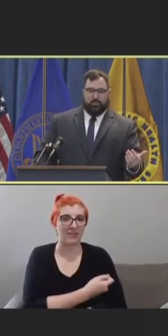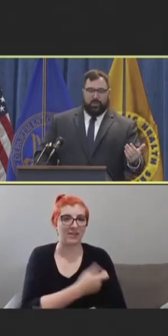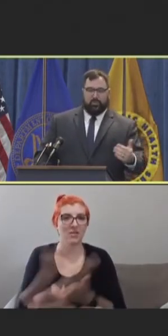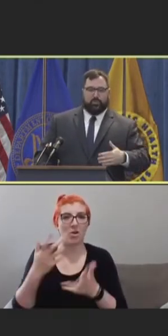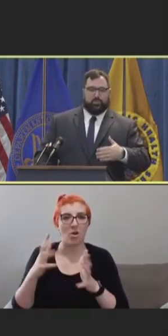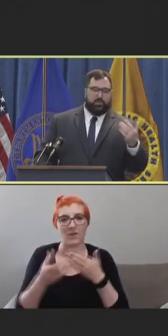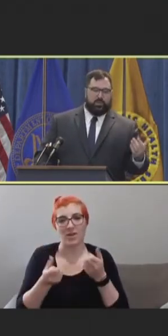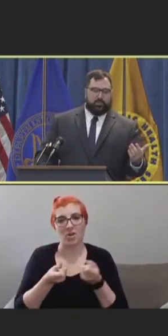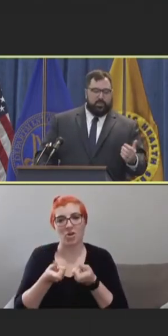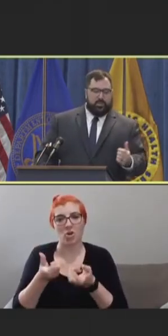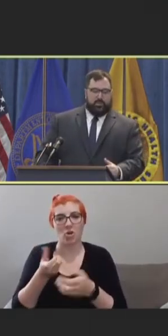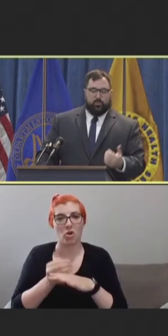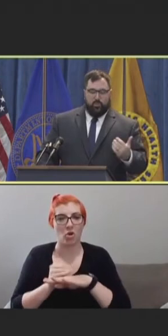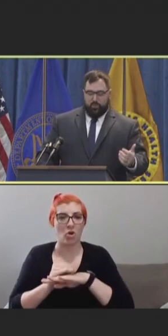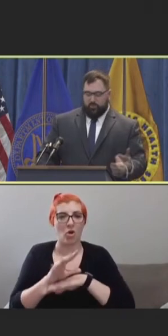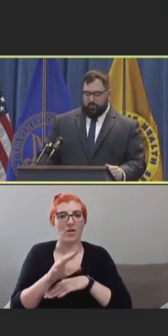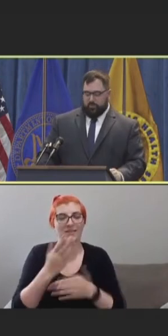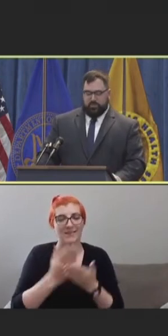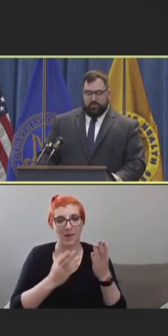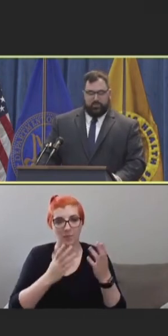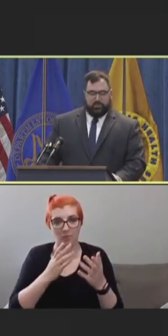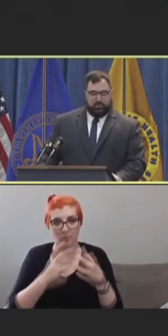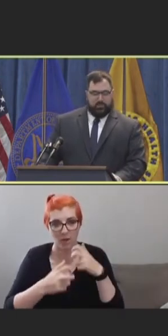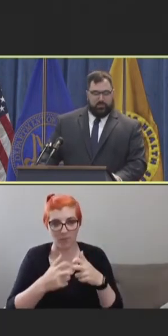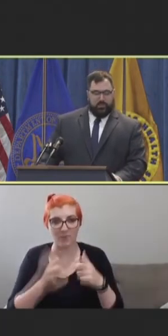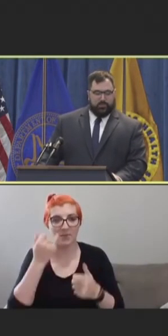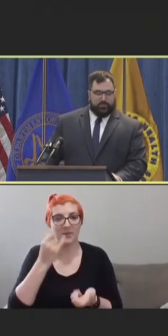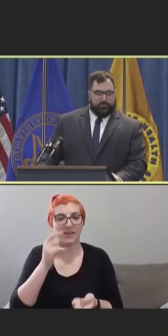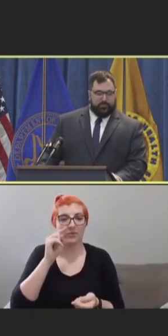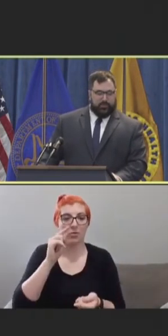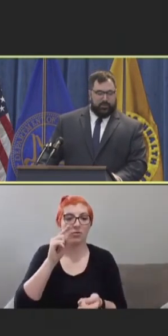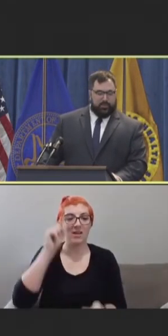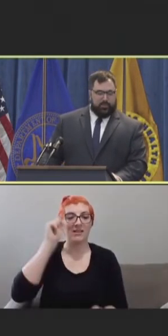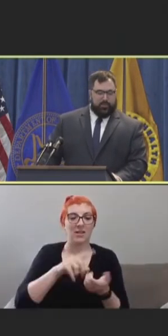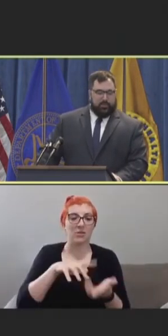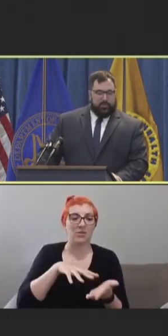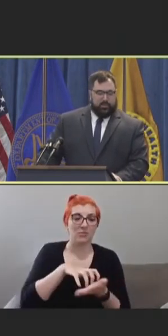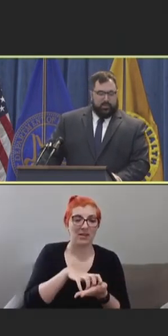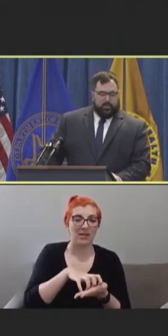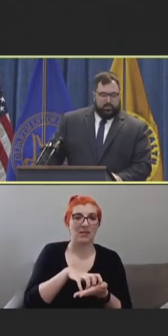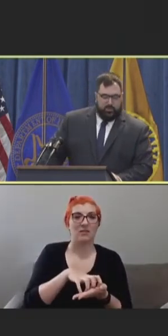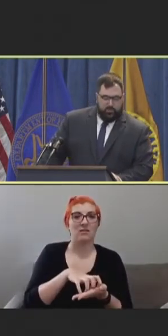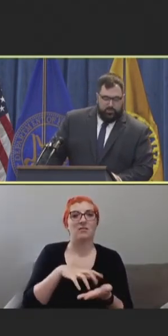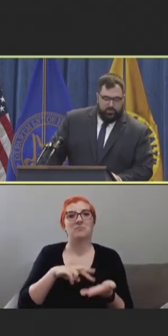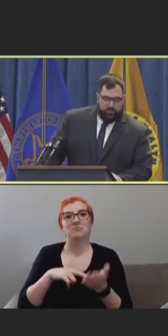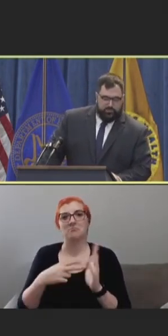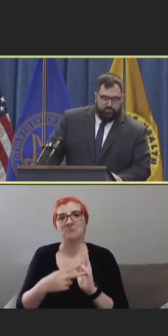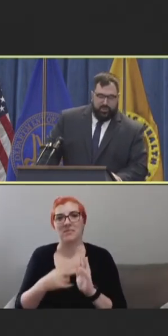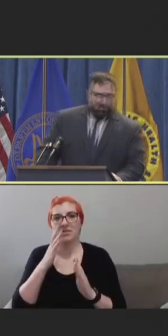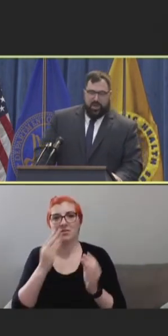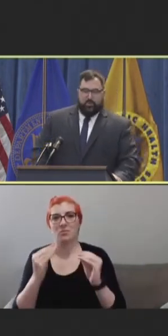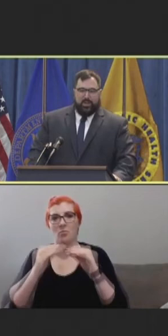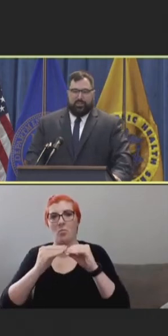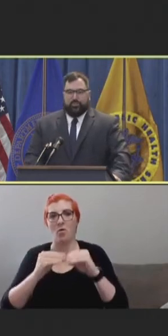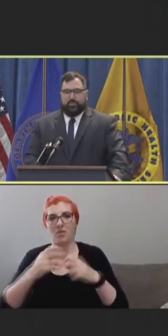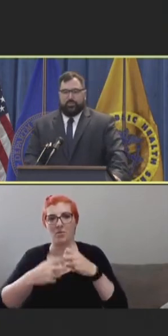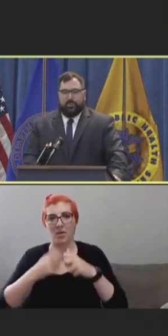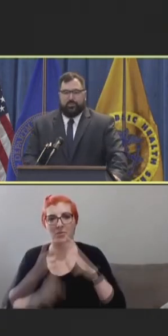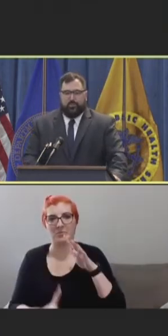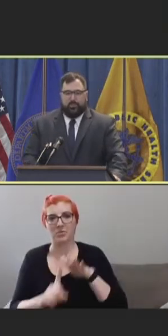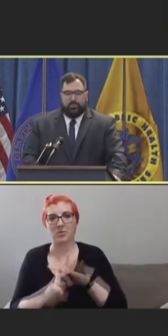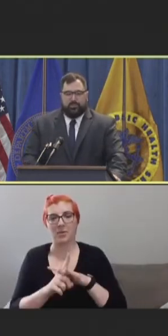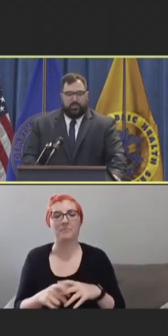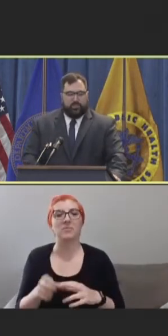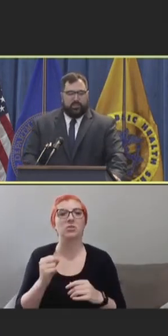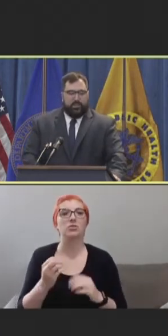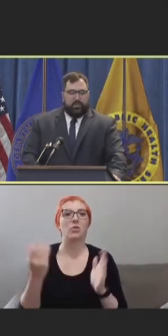some problems, could cause even more if you were to decrease its attenuation. And so just reiterating what has been said